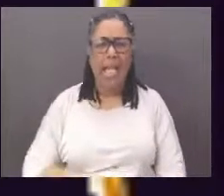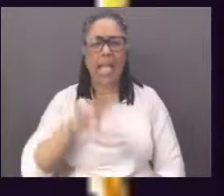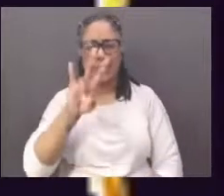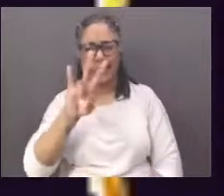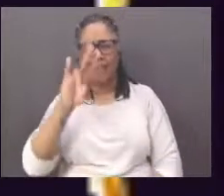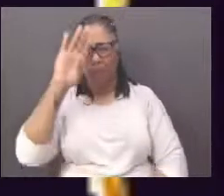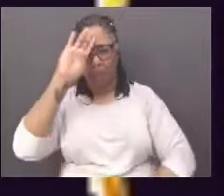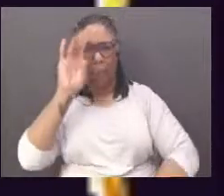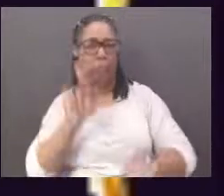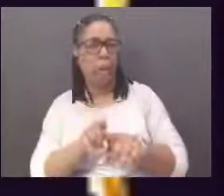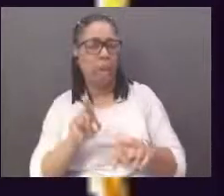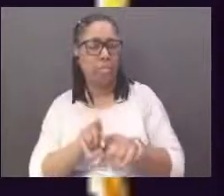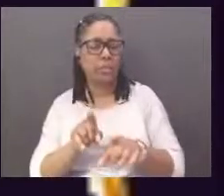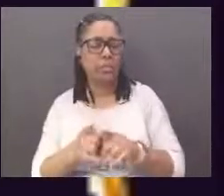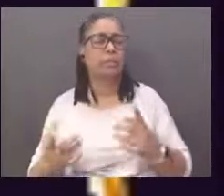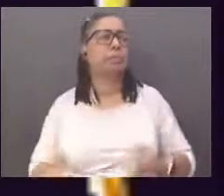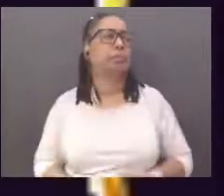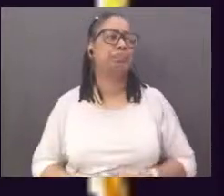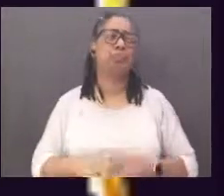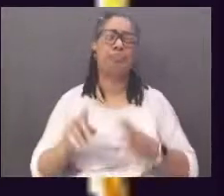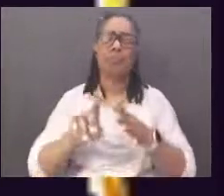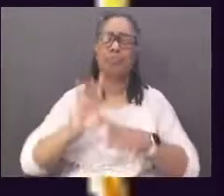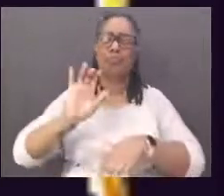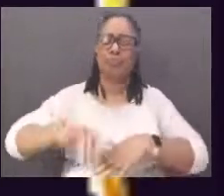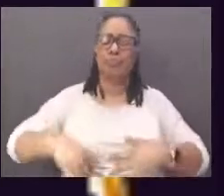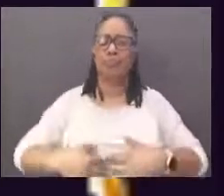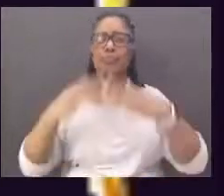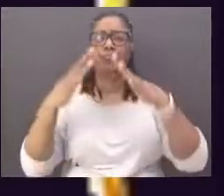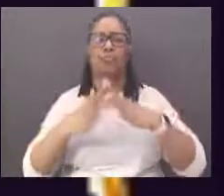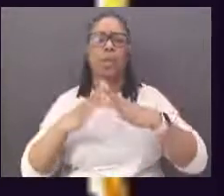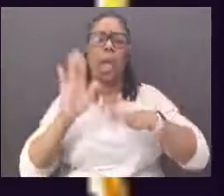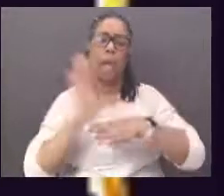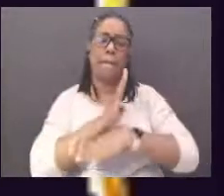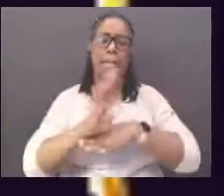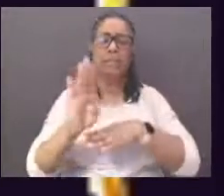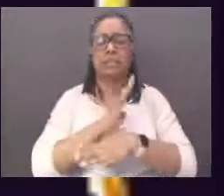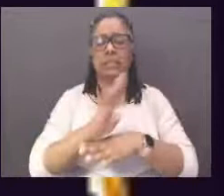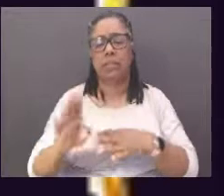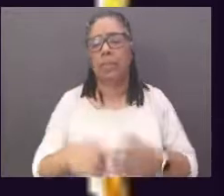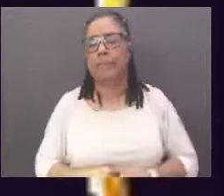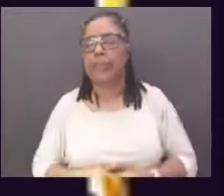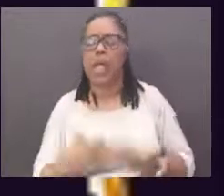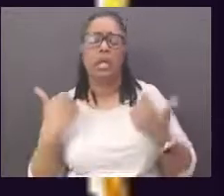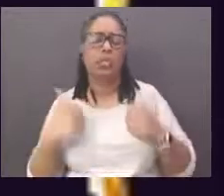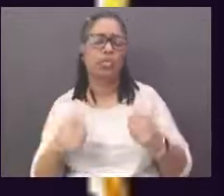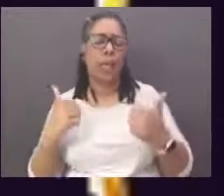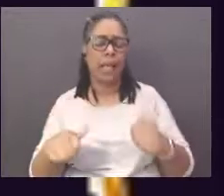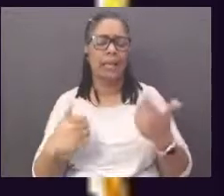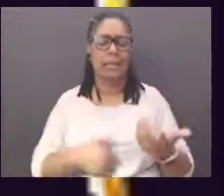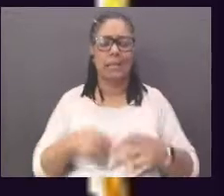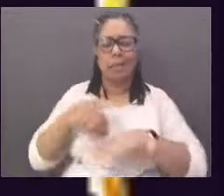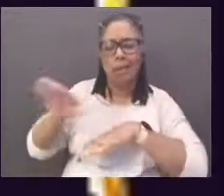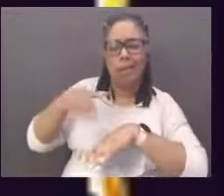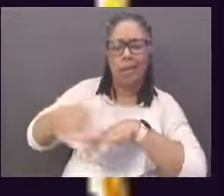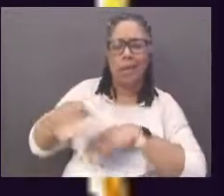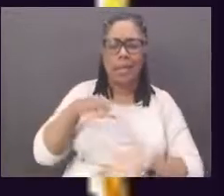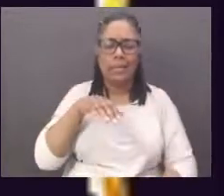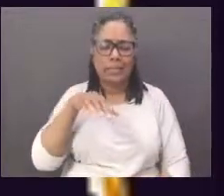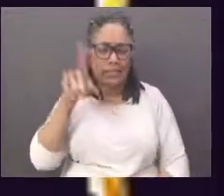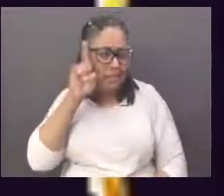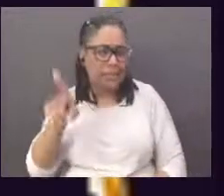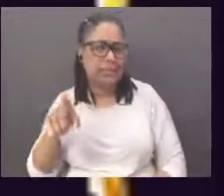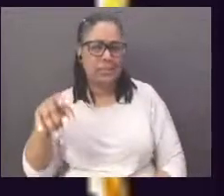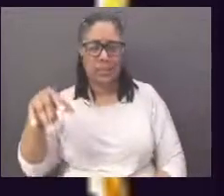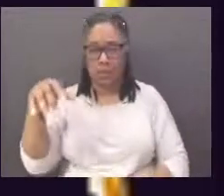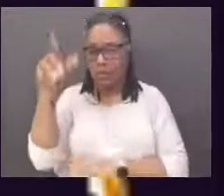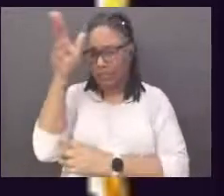brothers, went into business casting out weaker demons using the names of stronger demons, and business was